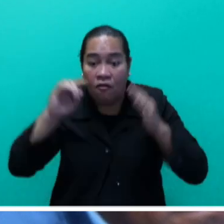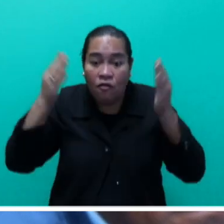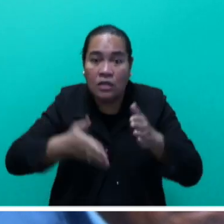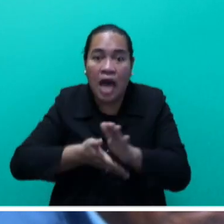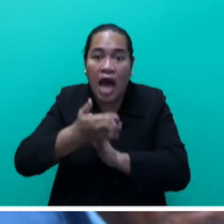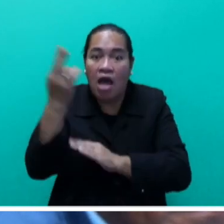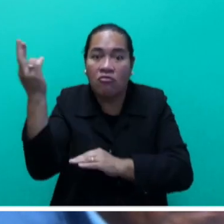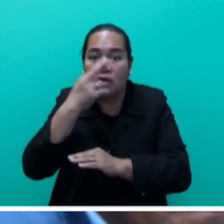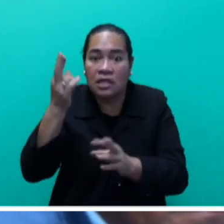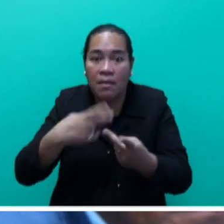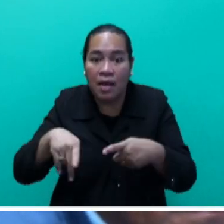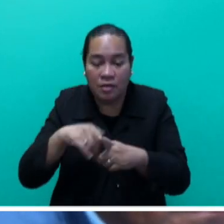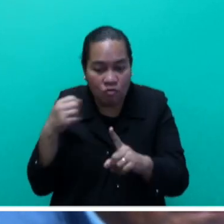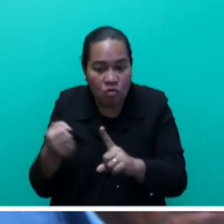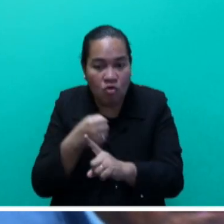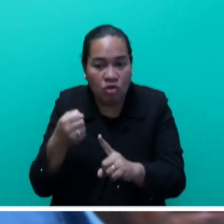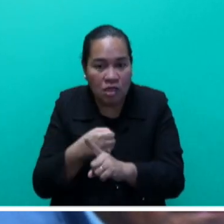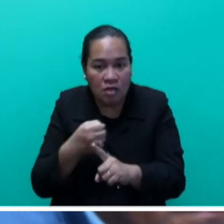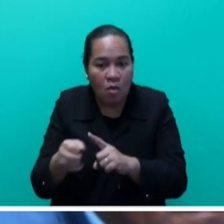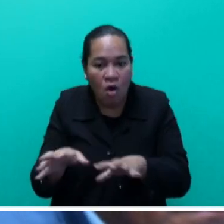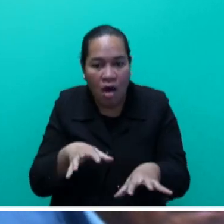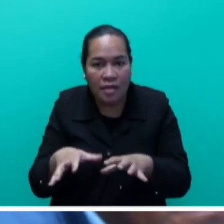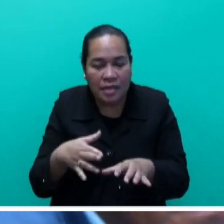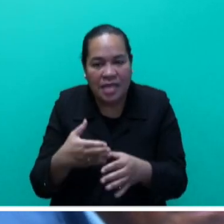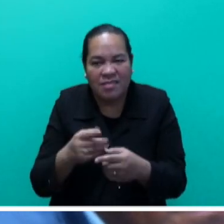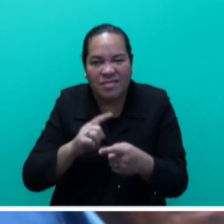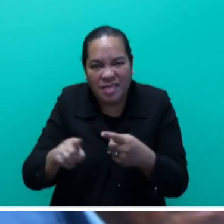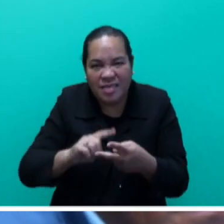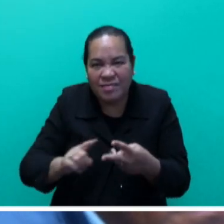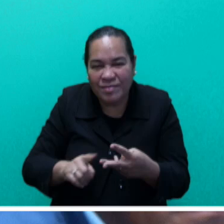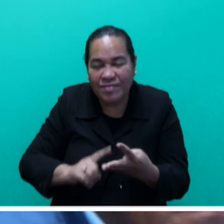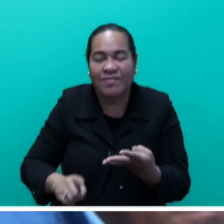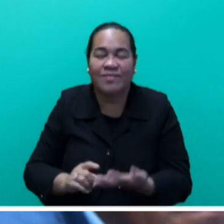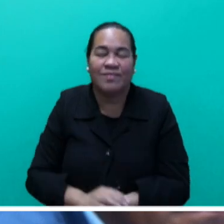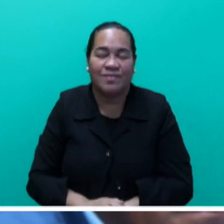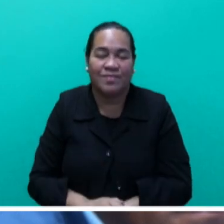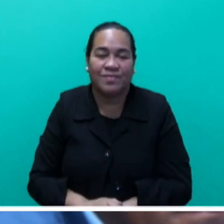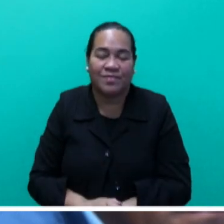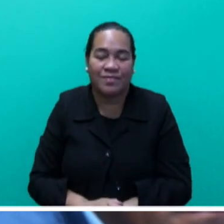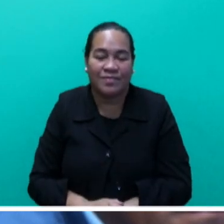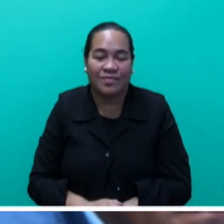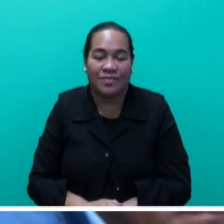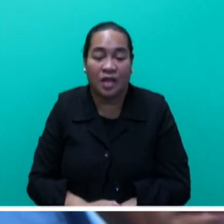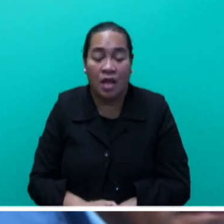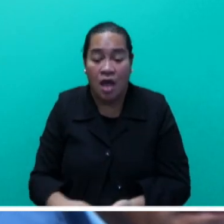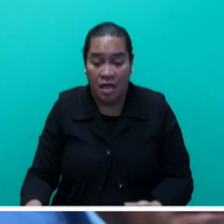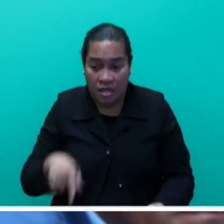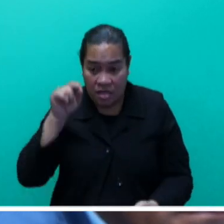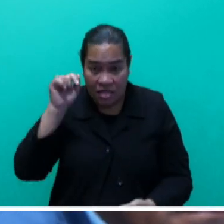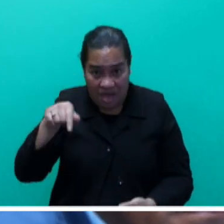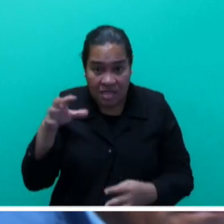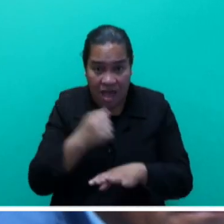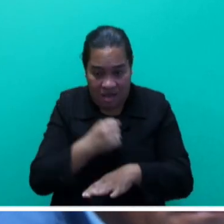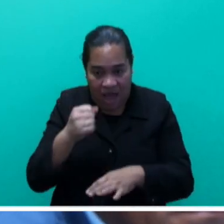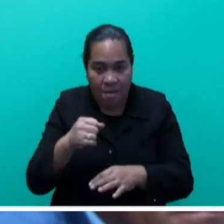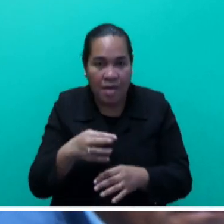and promoting proactive safety measures. Mr. Speaker, the coalition government has raised the